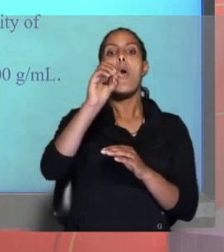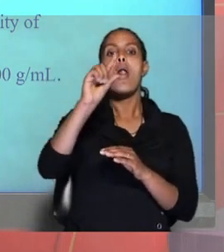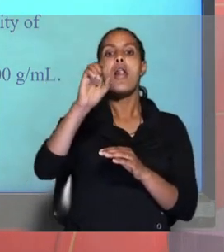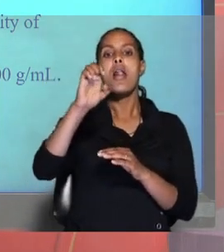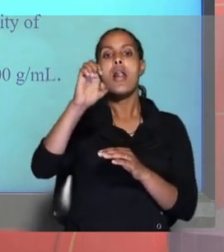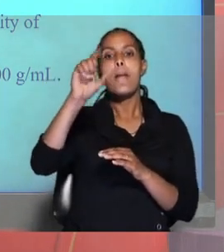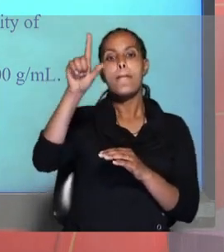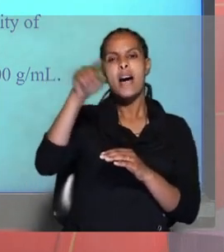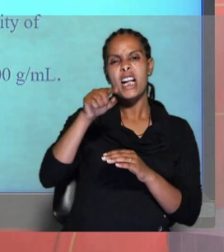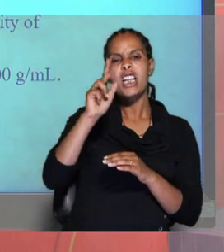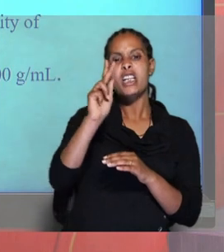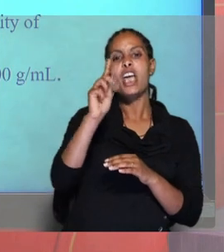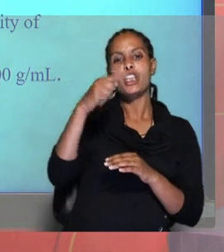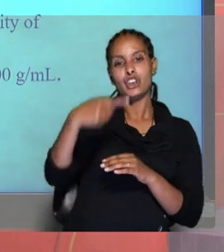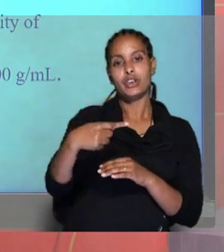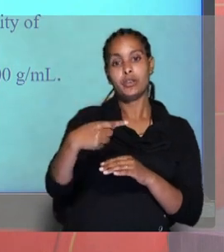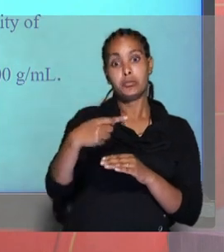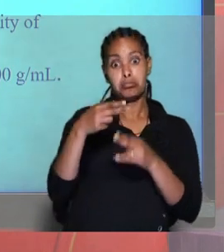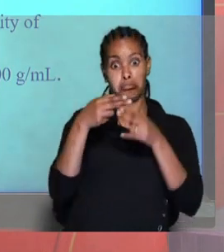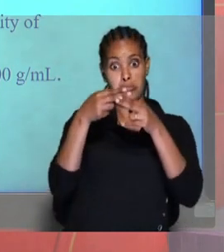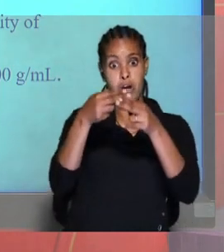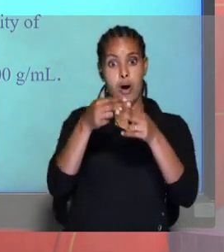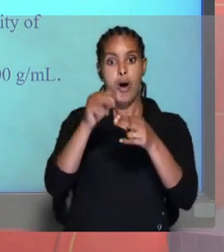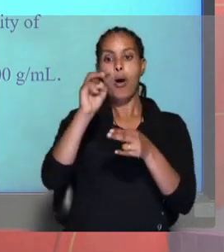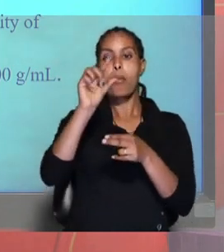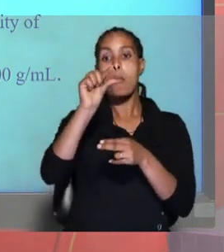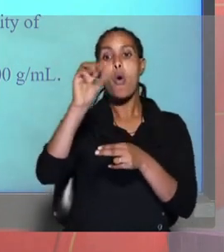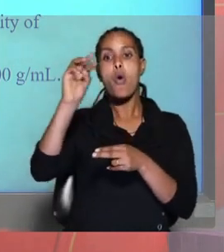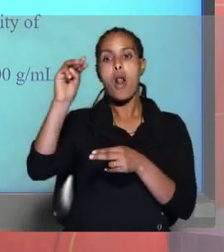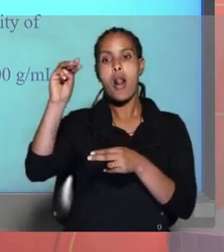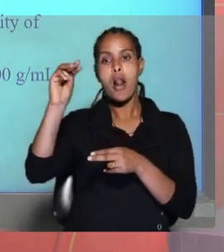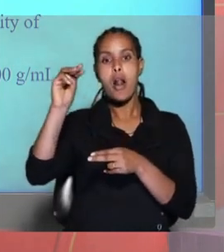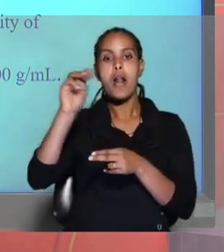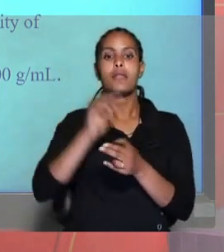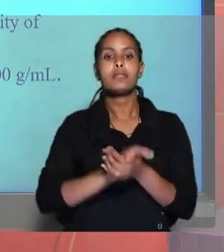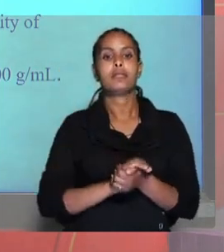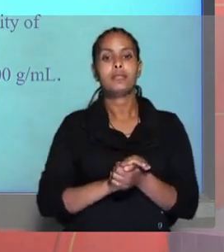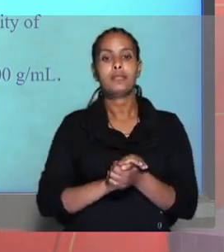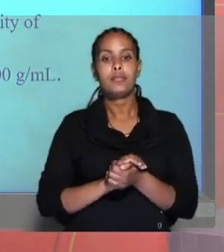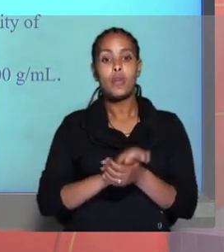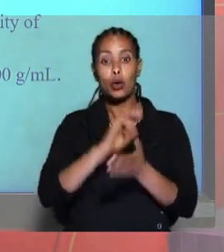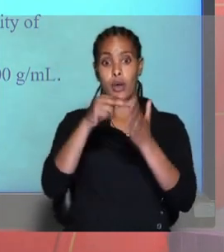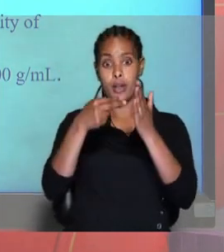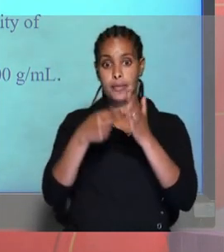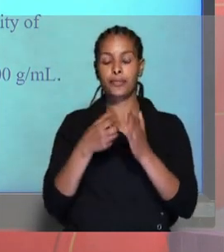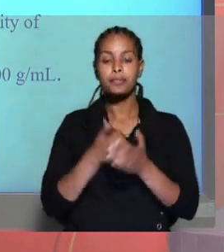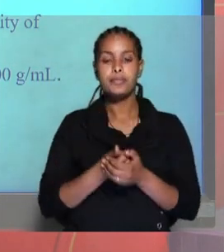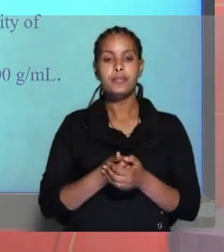per kg, which is known as molal. Units of molality